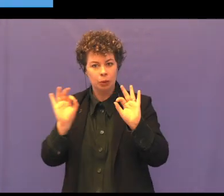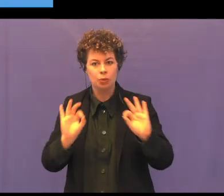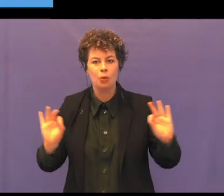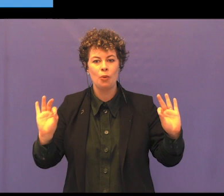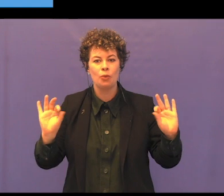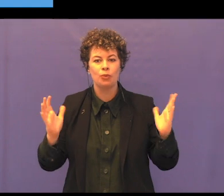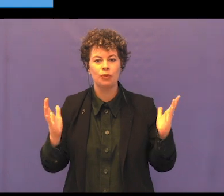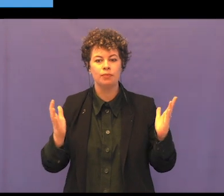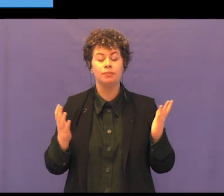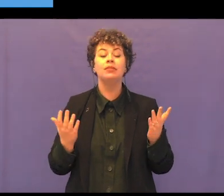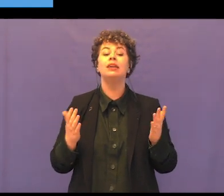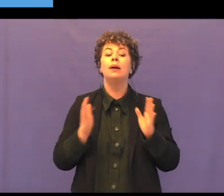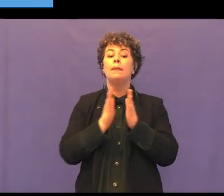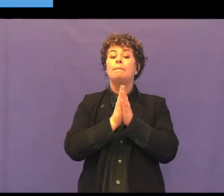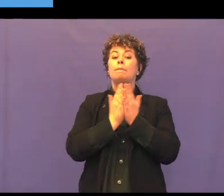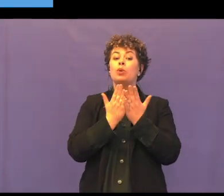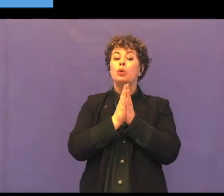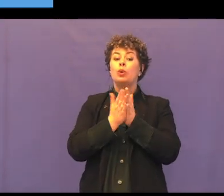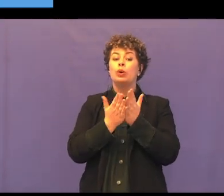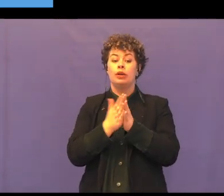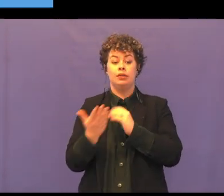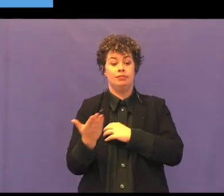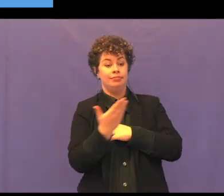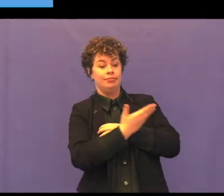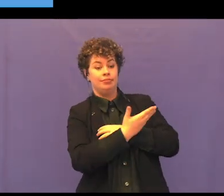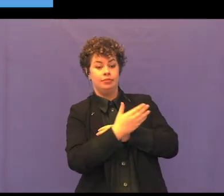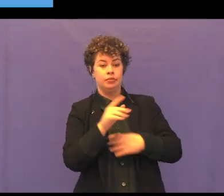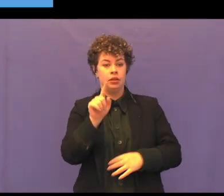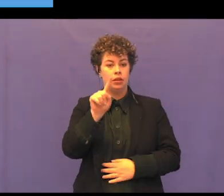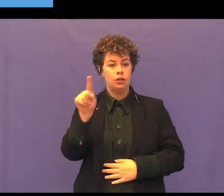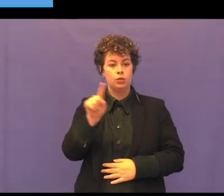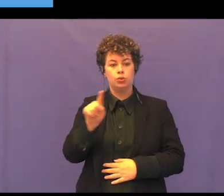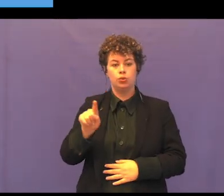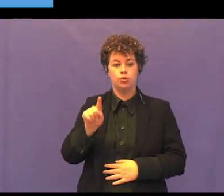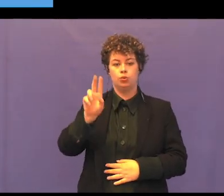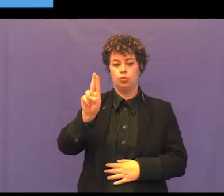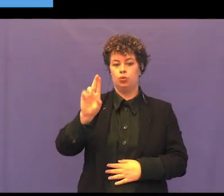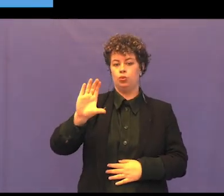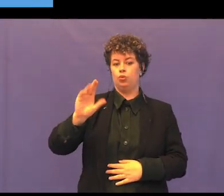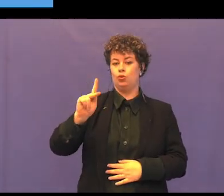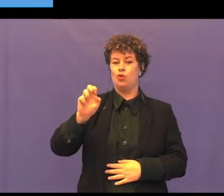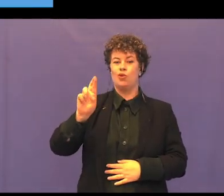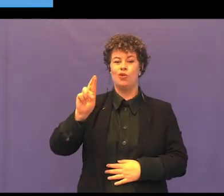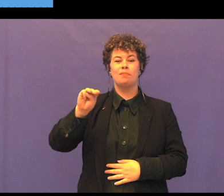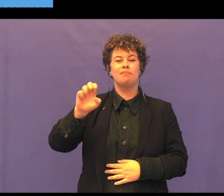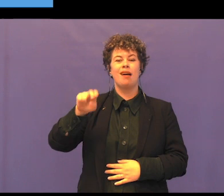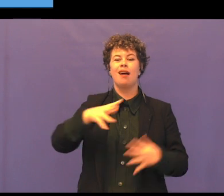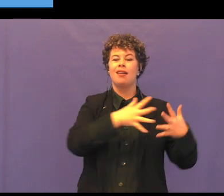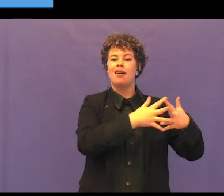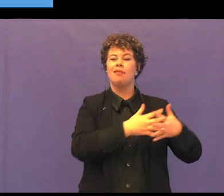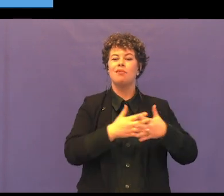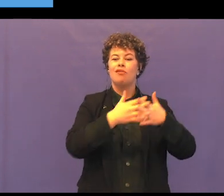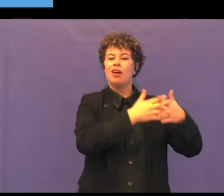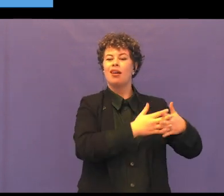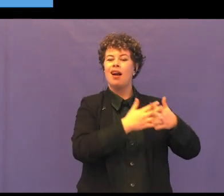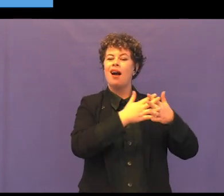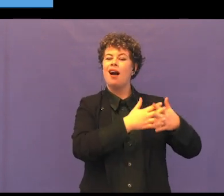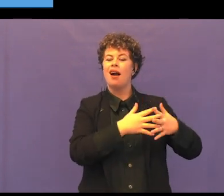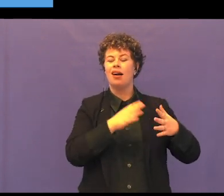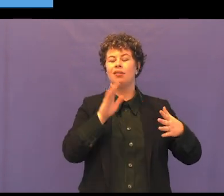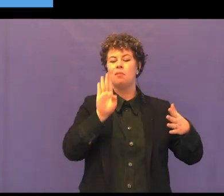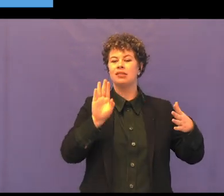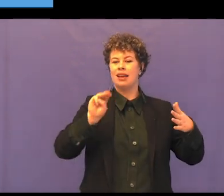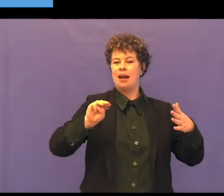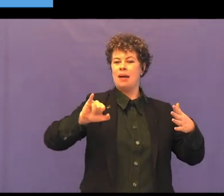the MIT Civic Media Lab, his book, Rewire, or Richard Baldwin's, who